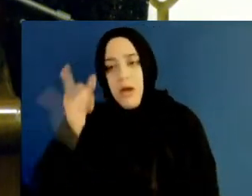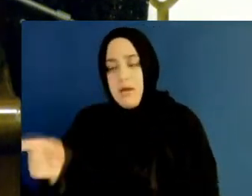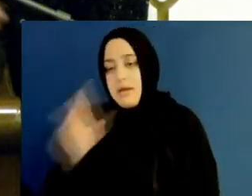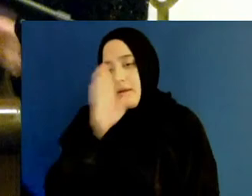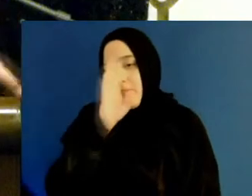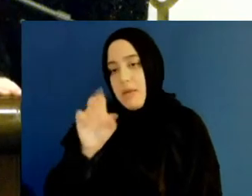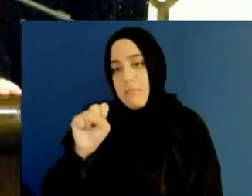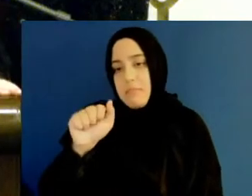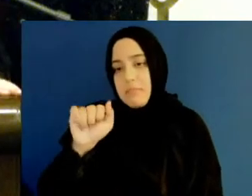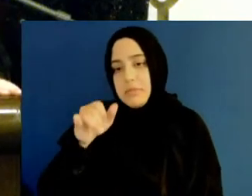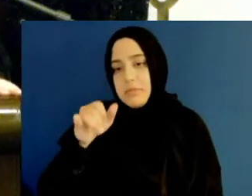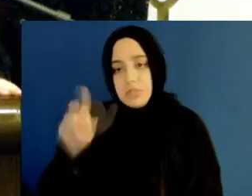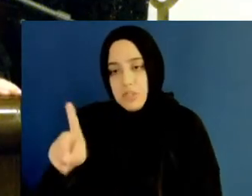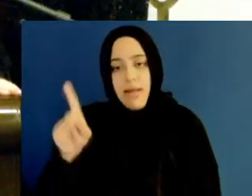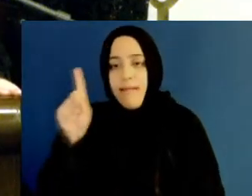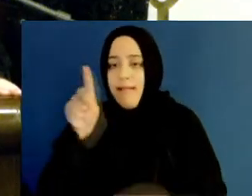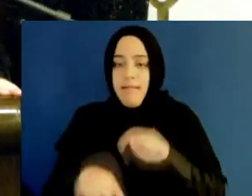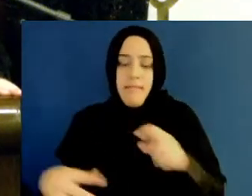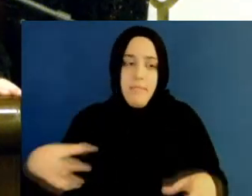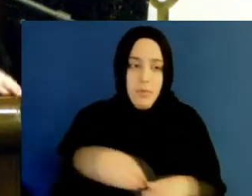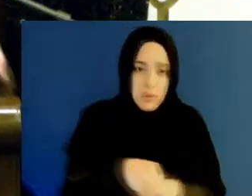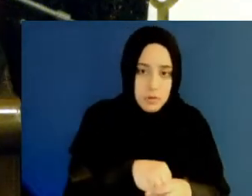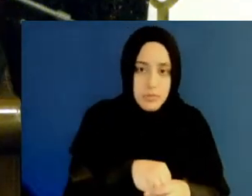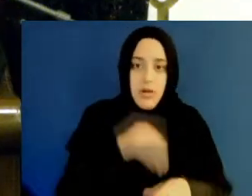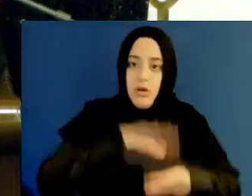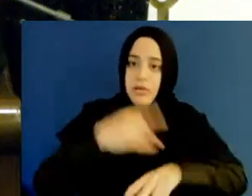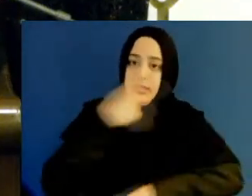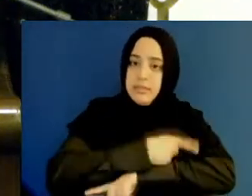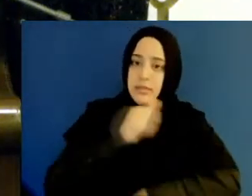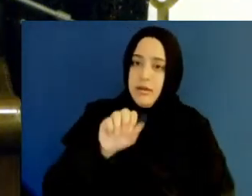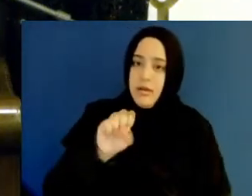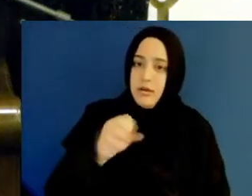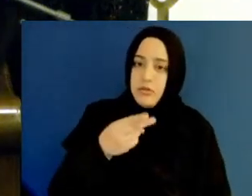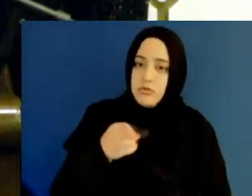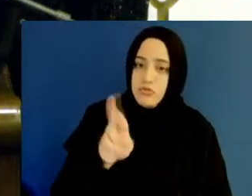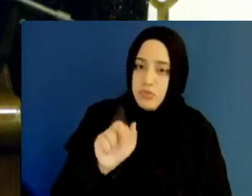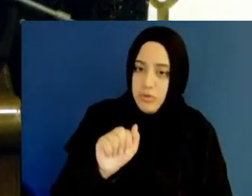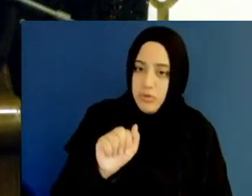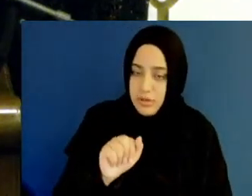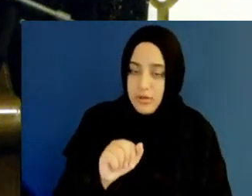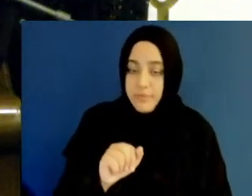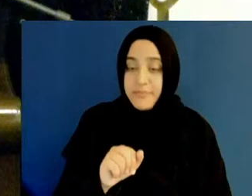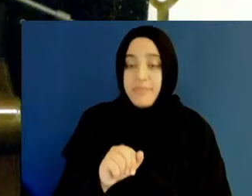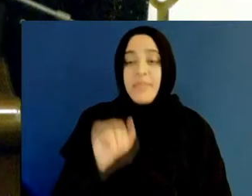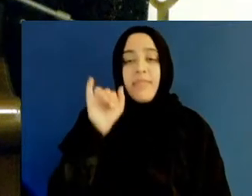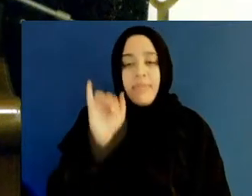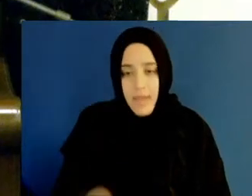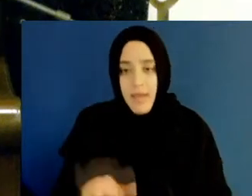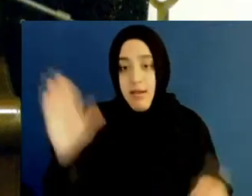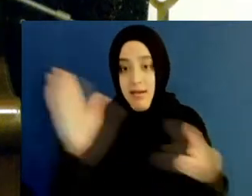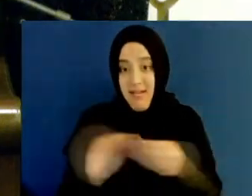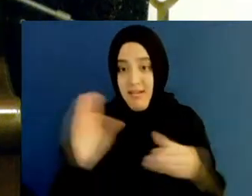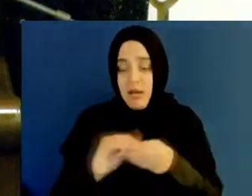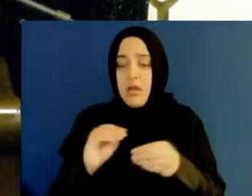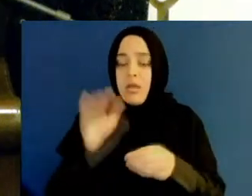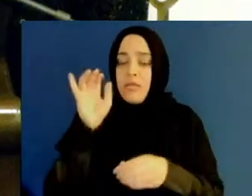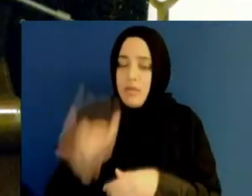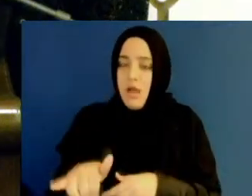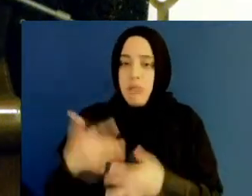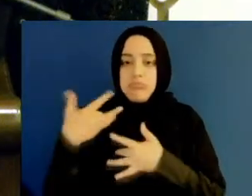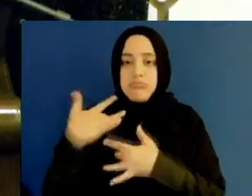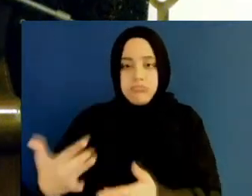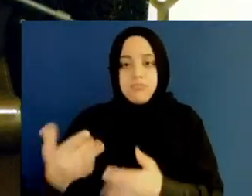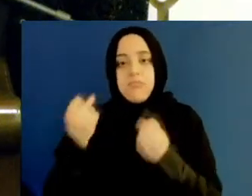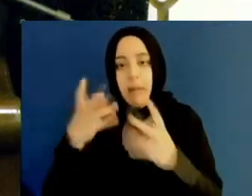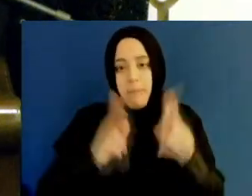war on the day of Ashura. You find that this is the popular narrative that is commonly recited